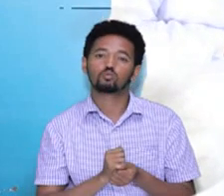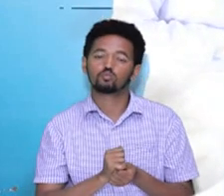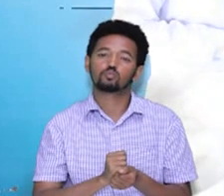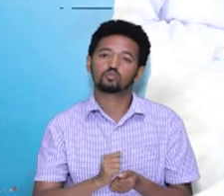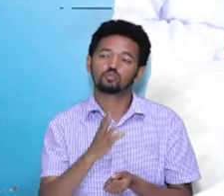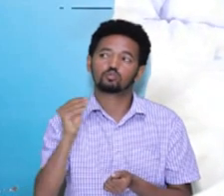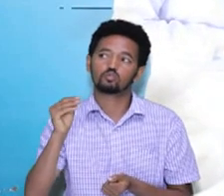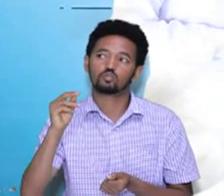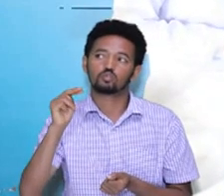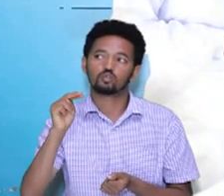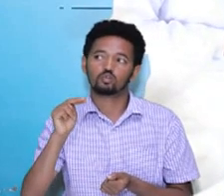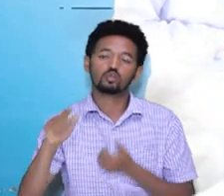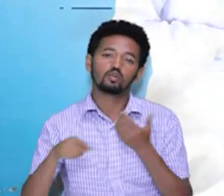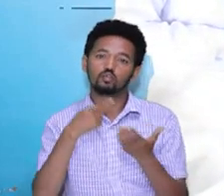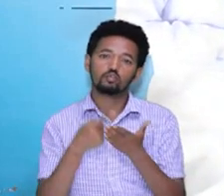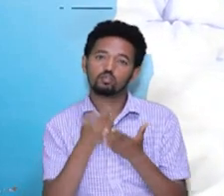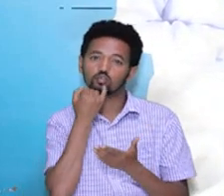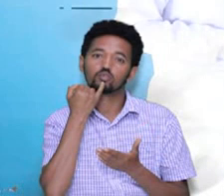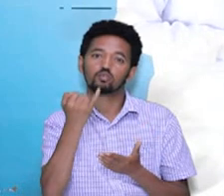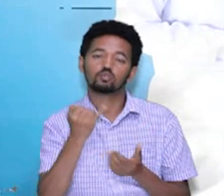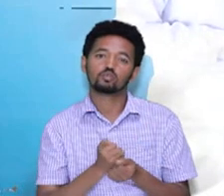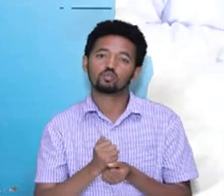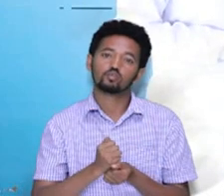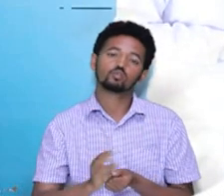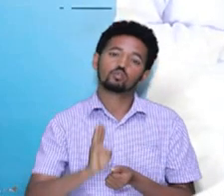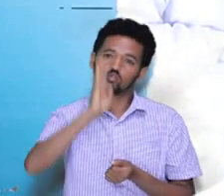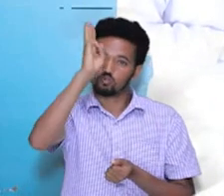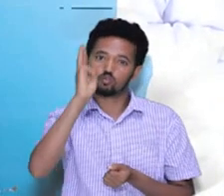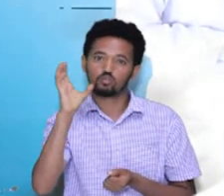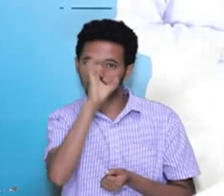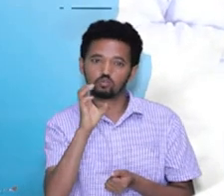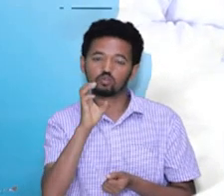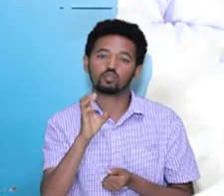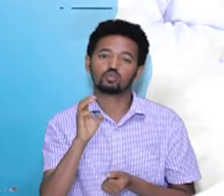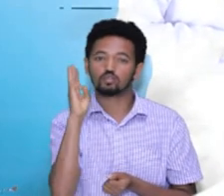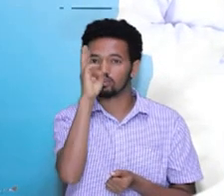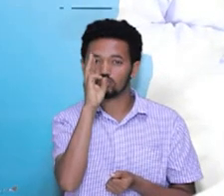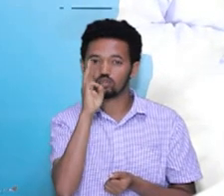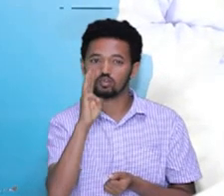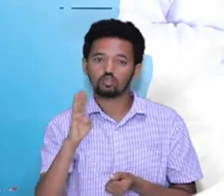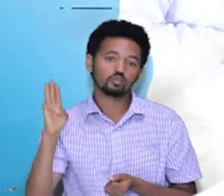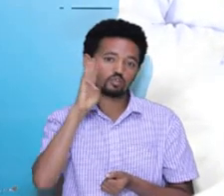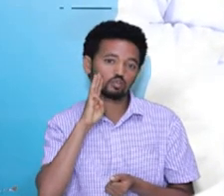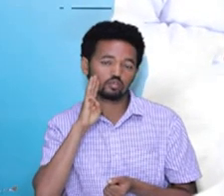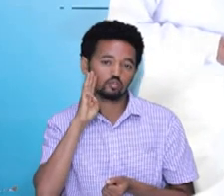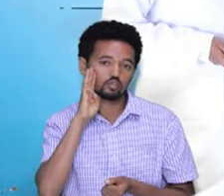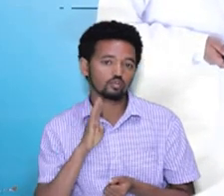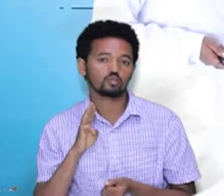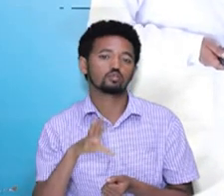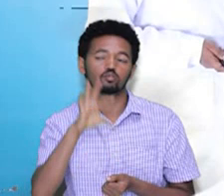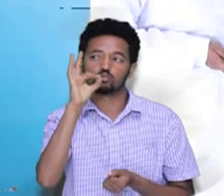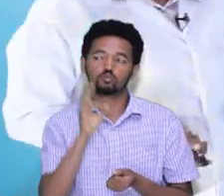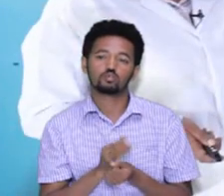Cape Verde, it is the extreme point of west, which is found in Senegal at 70 degrees to 33